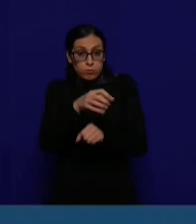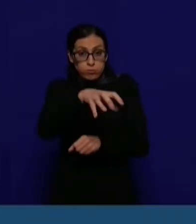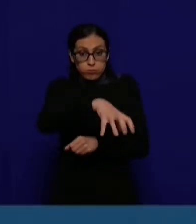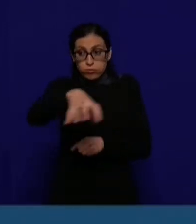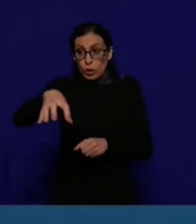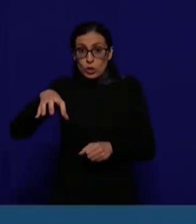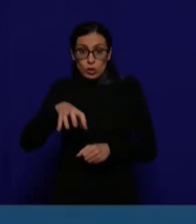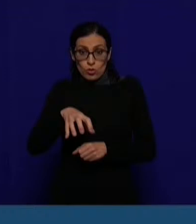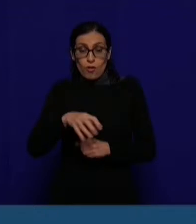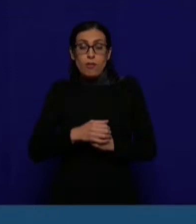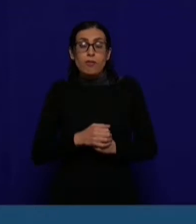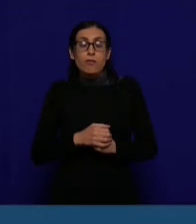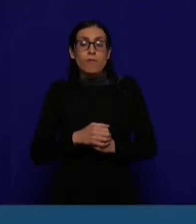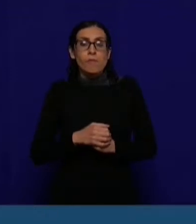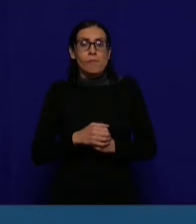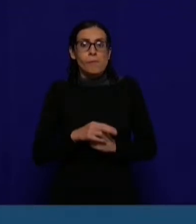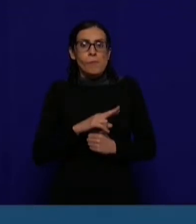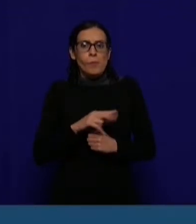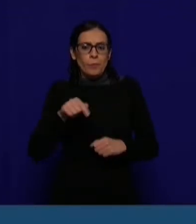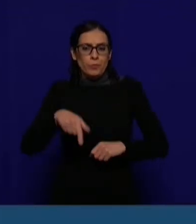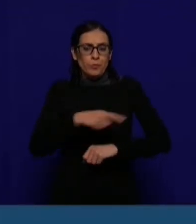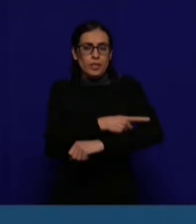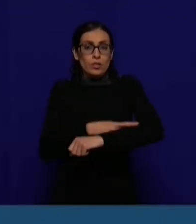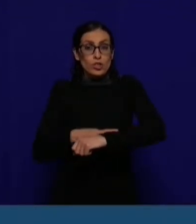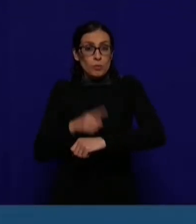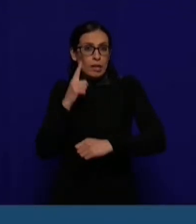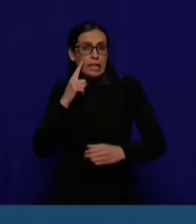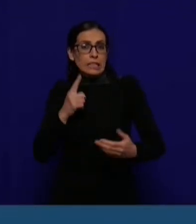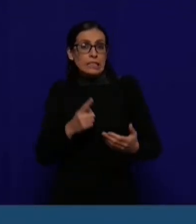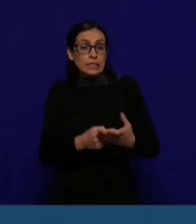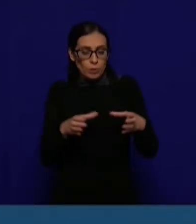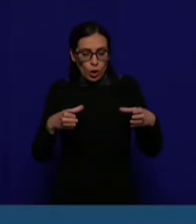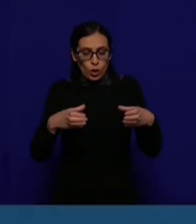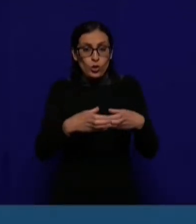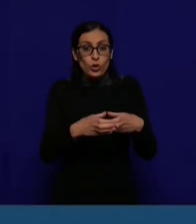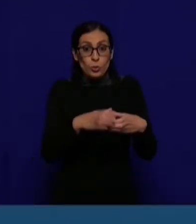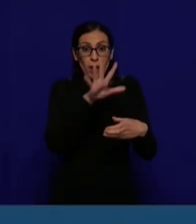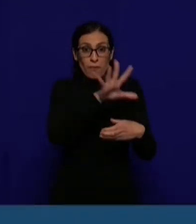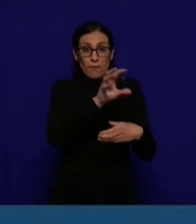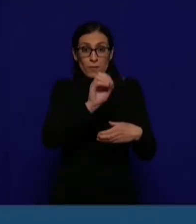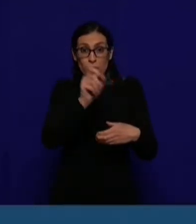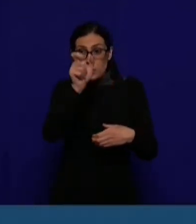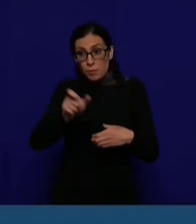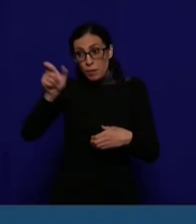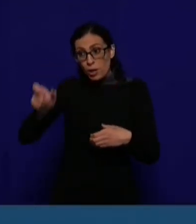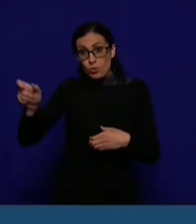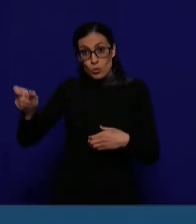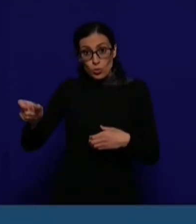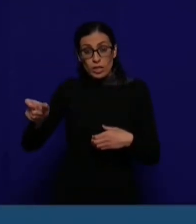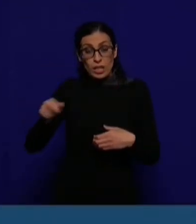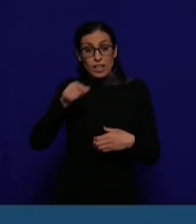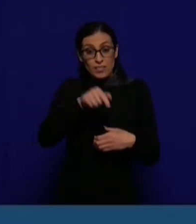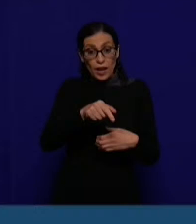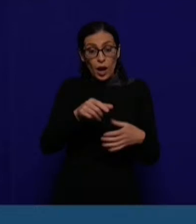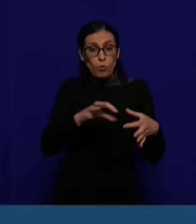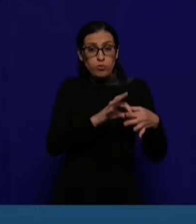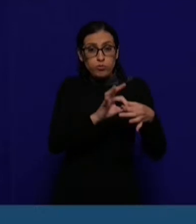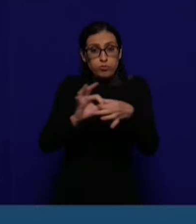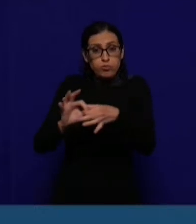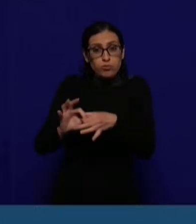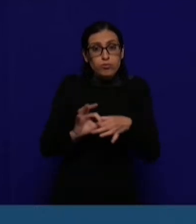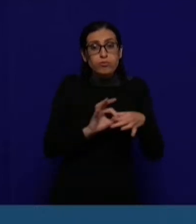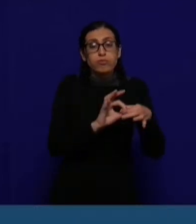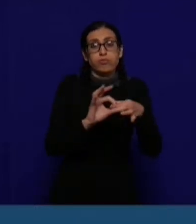għadu għaddej u infatti matul dil-ġimgħa kellna cluster ta' 50 persuna li kienu joqogħdu flimkien li kollha